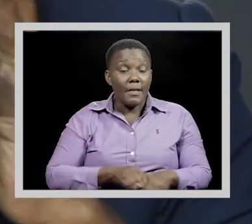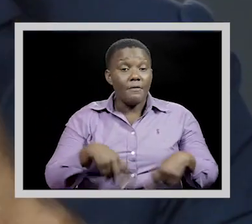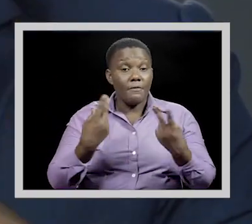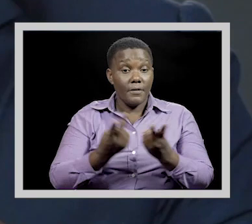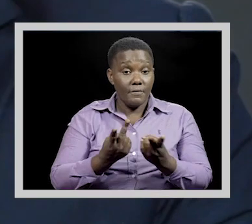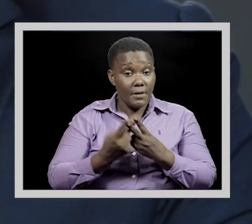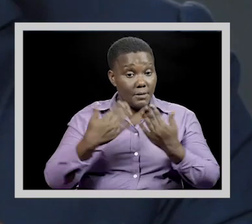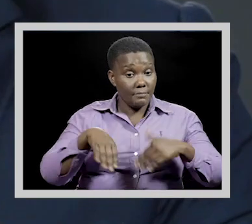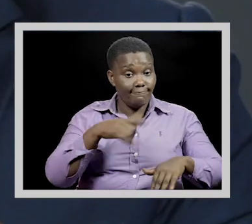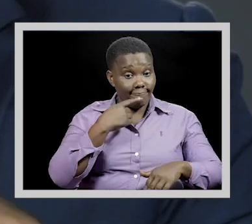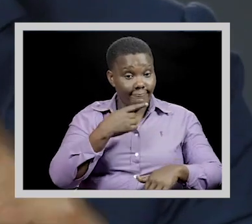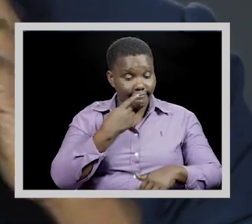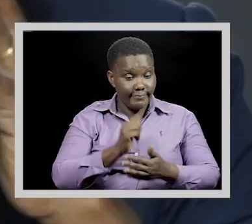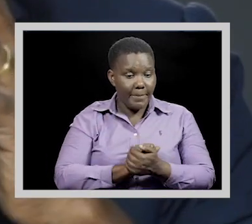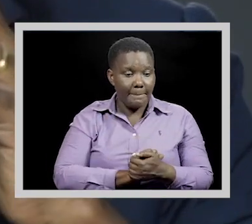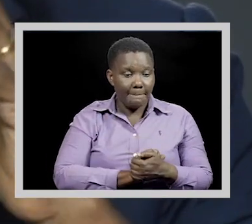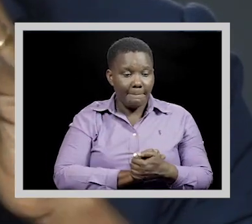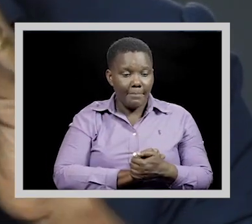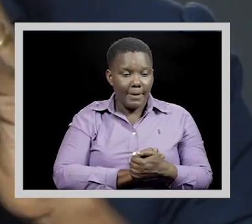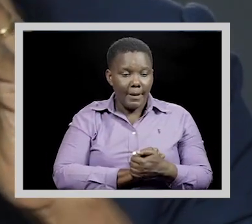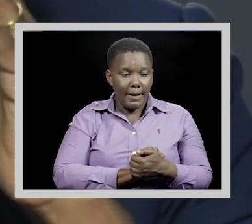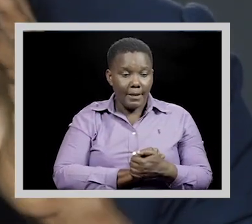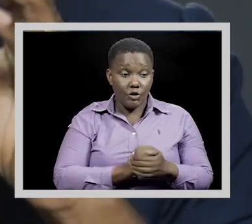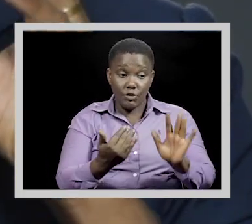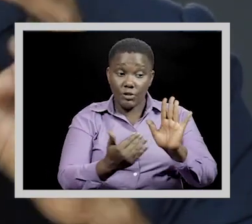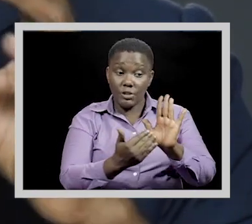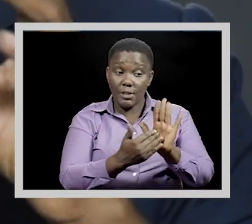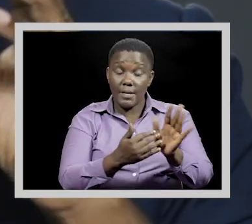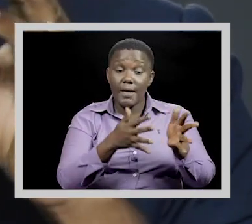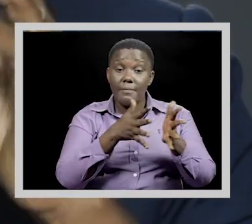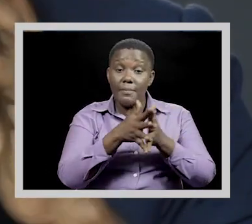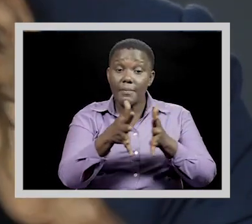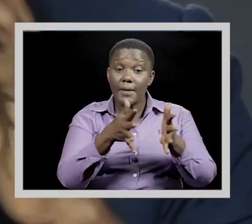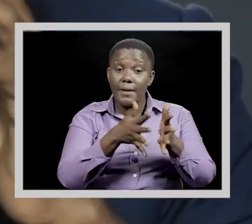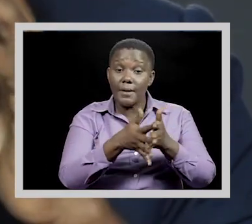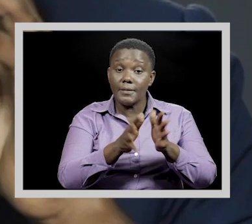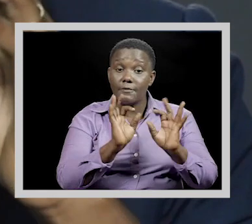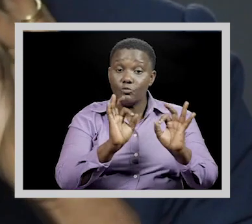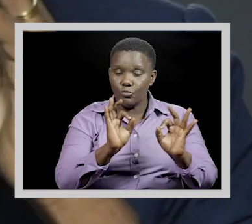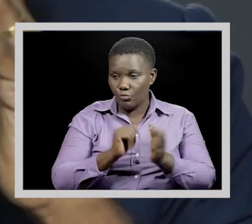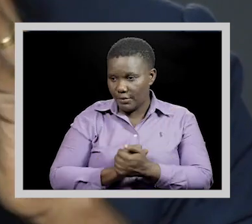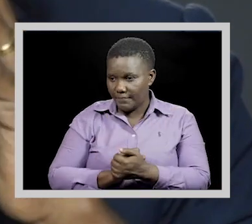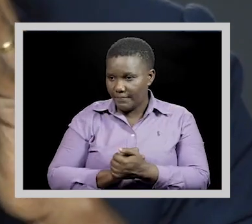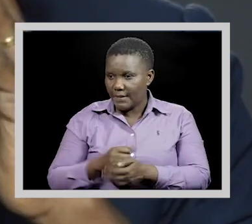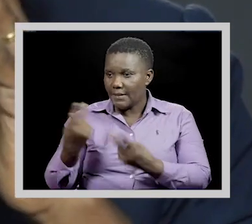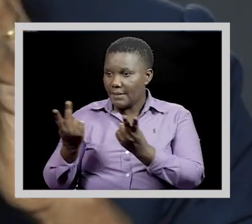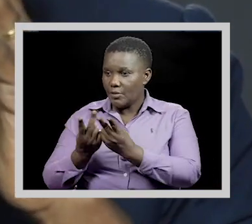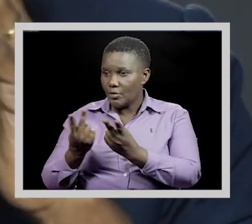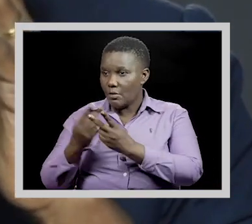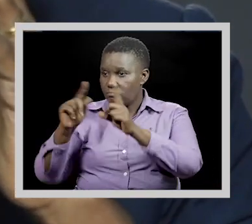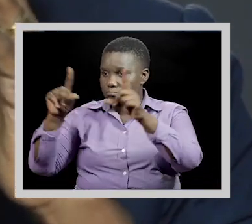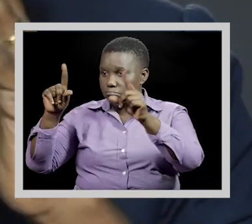we have therefore to say that, basing on what is specifically stated under the law, and we have said